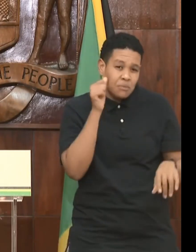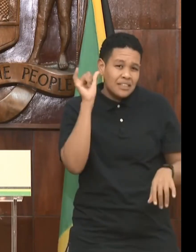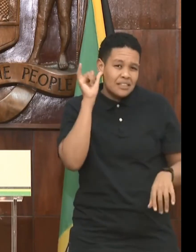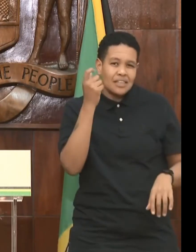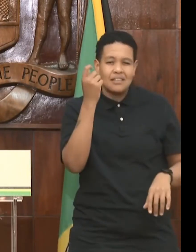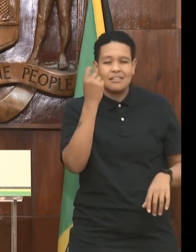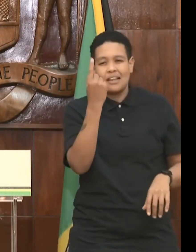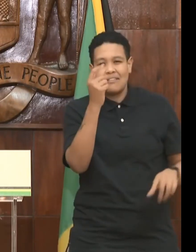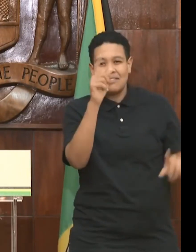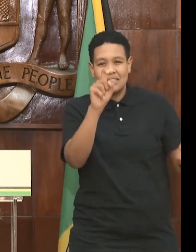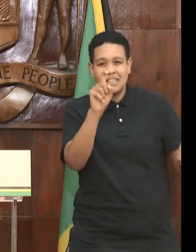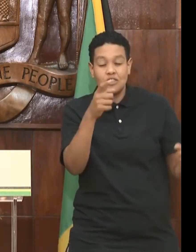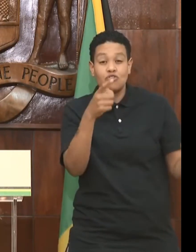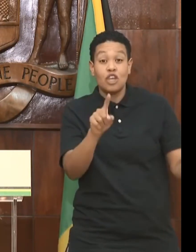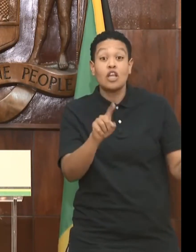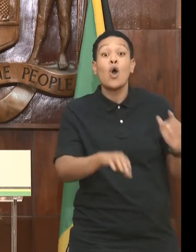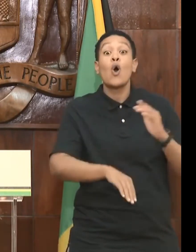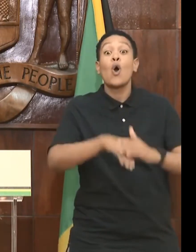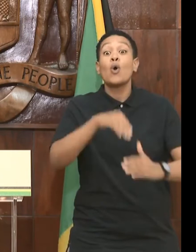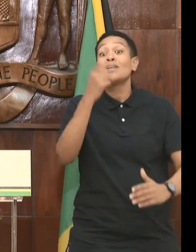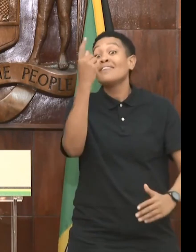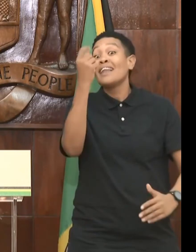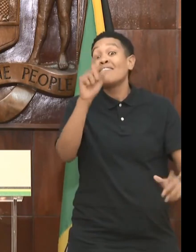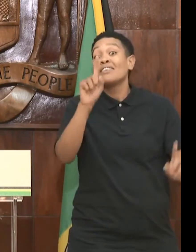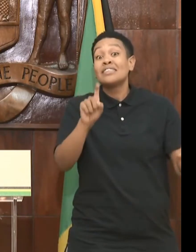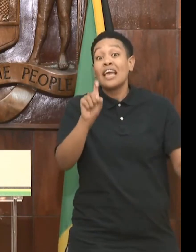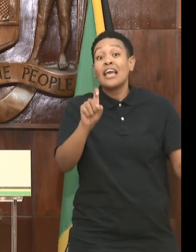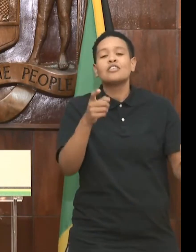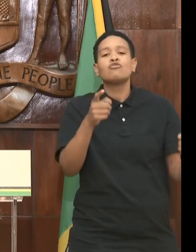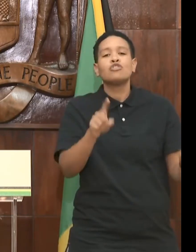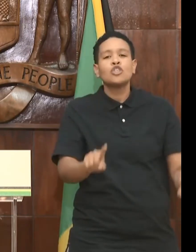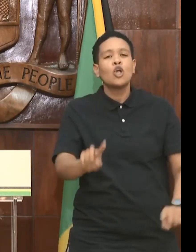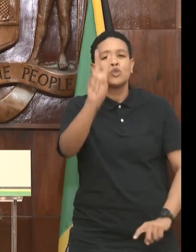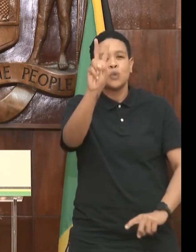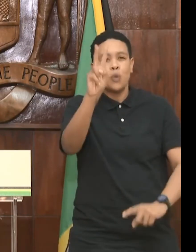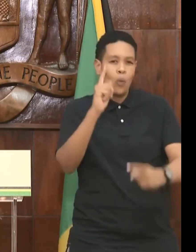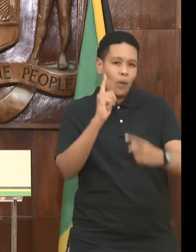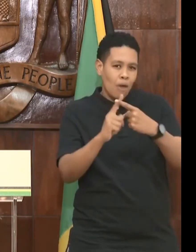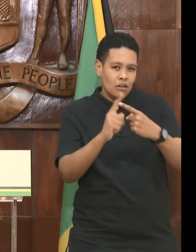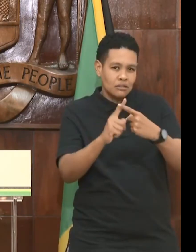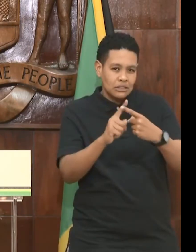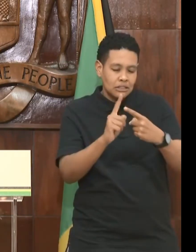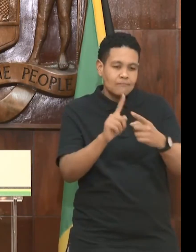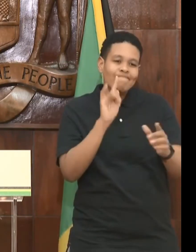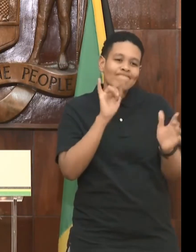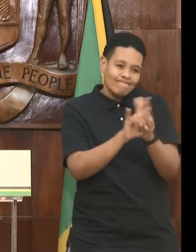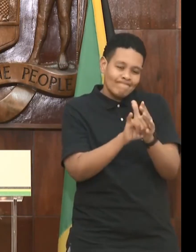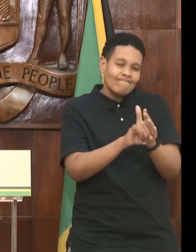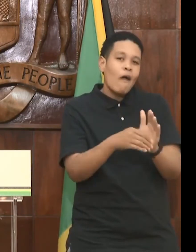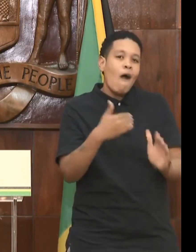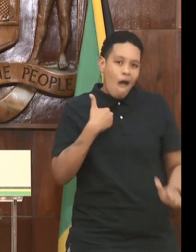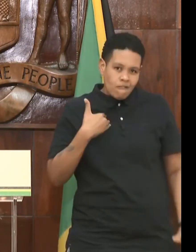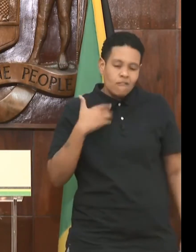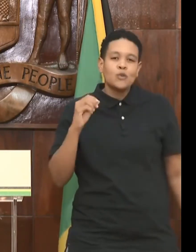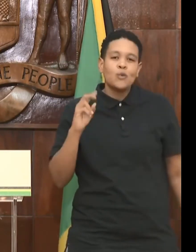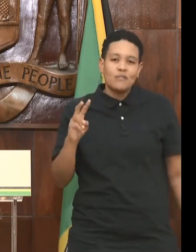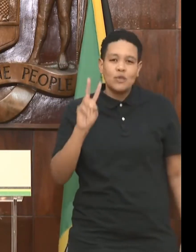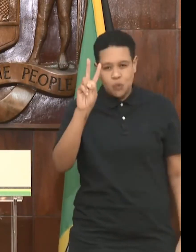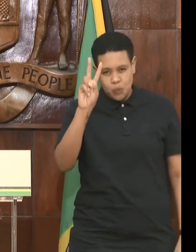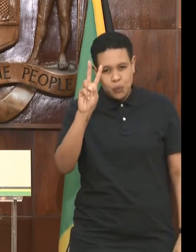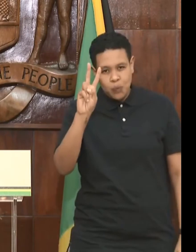test results. Of the 11 test results, 2 positive were identified for